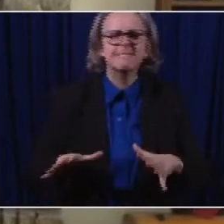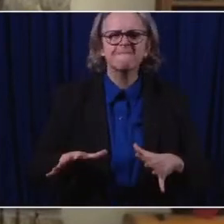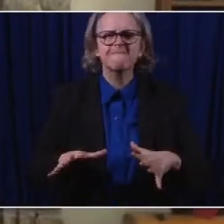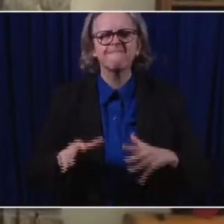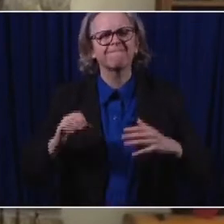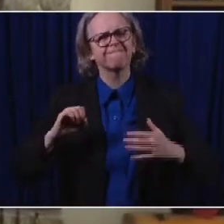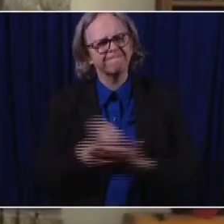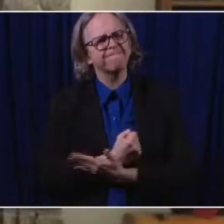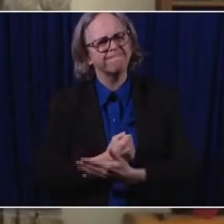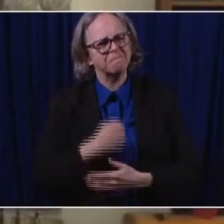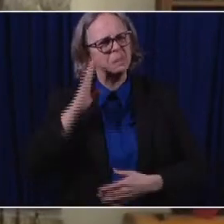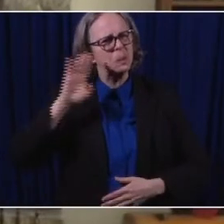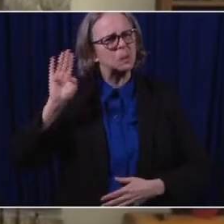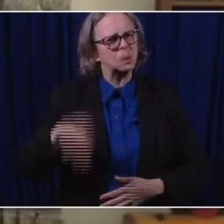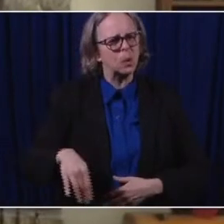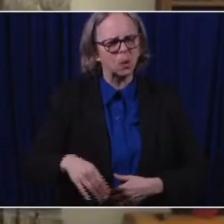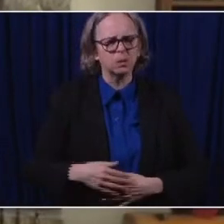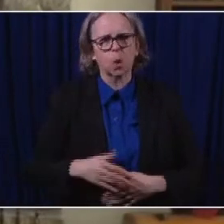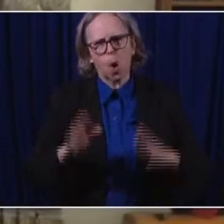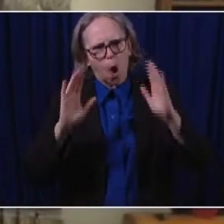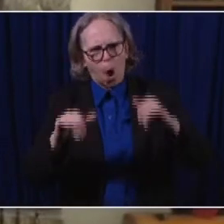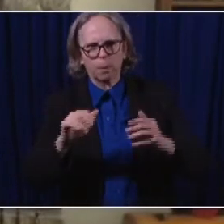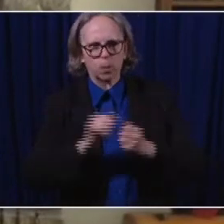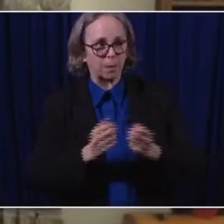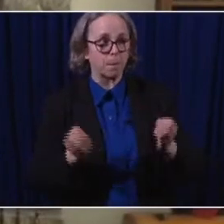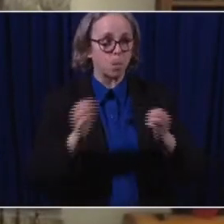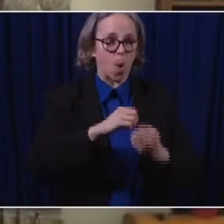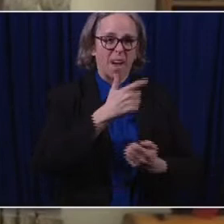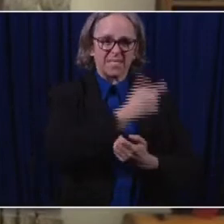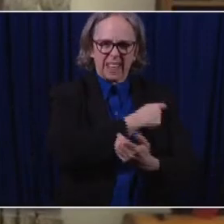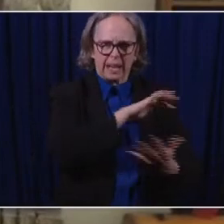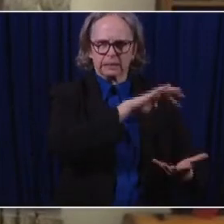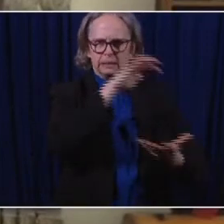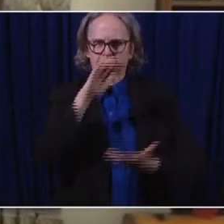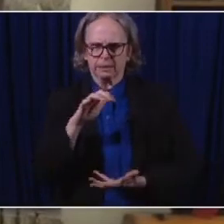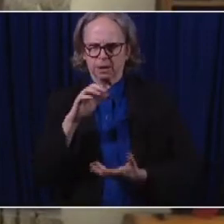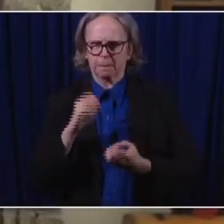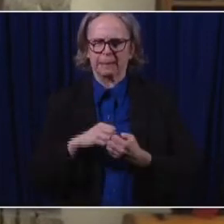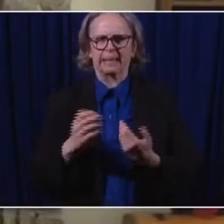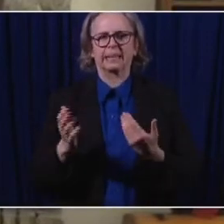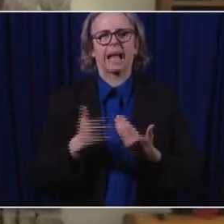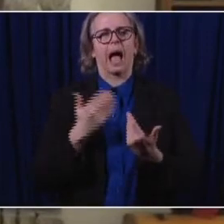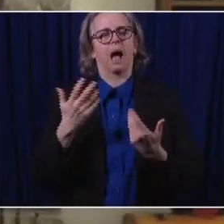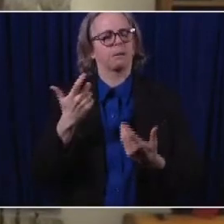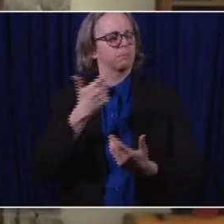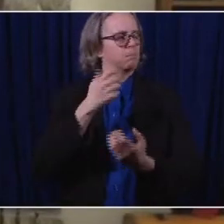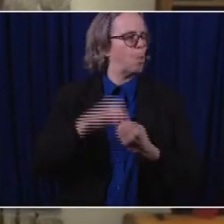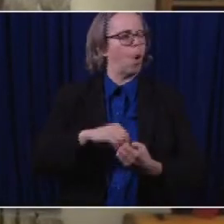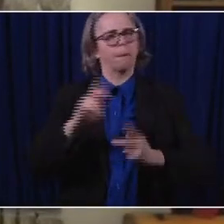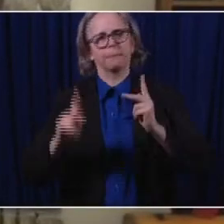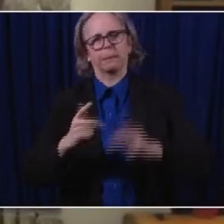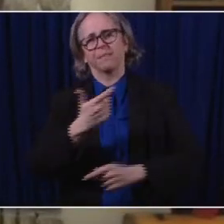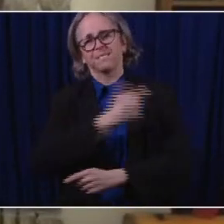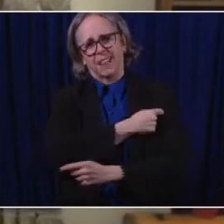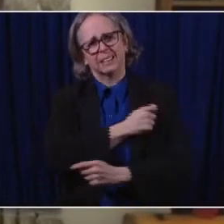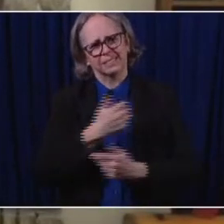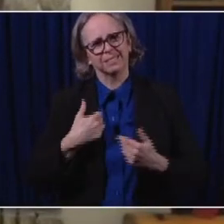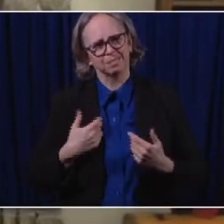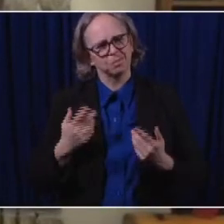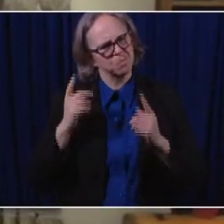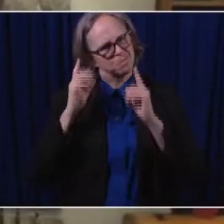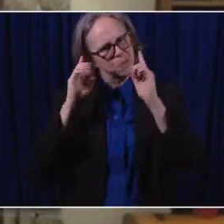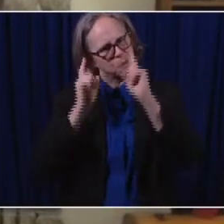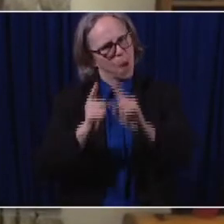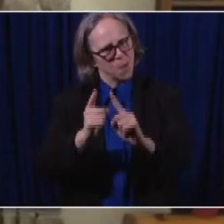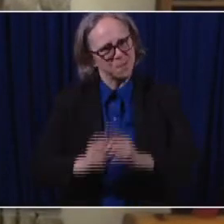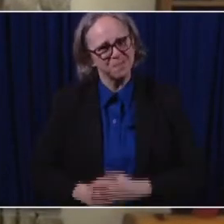expand as we go forward. So that news from Moderna, from Pfizer, and the inference certainly from Moderna was it's